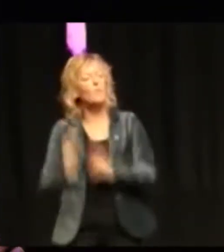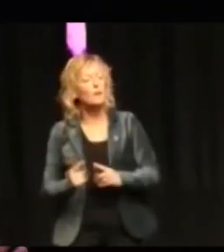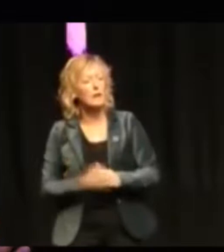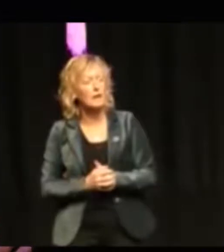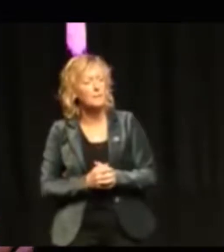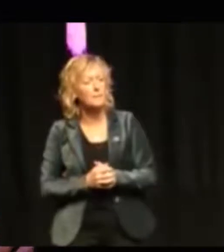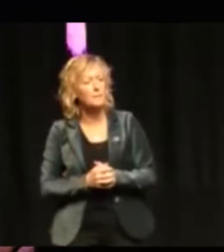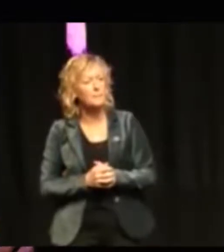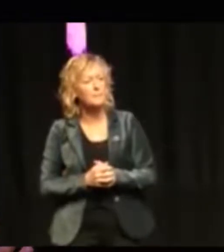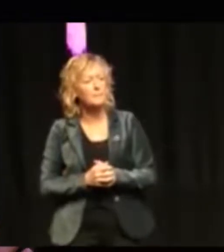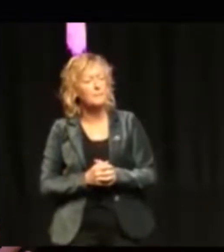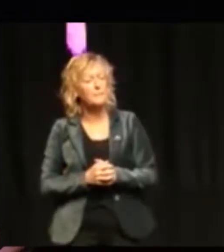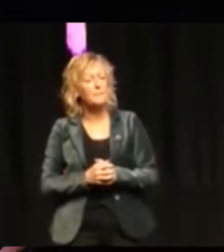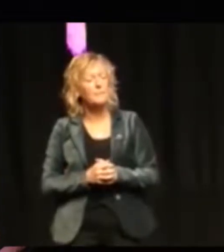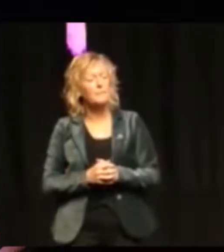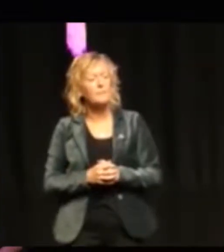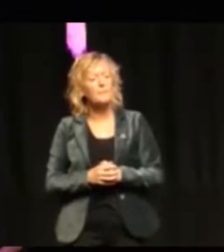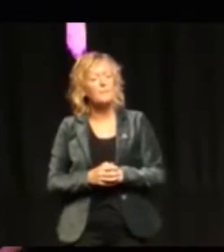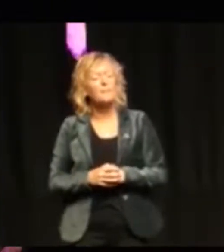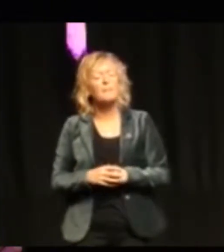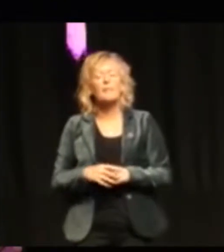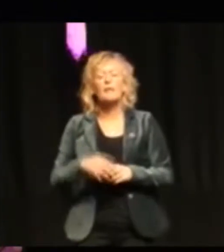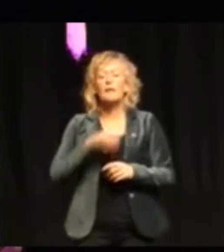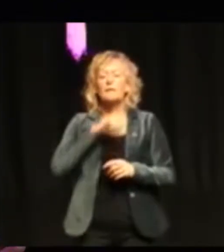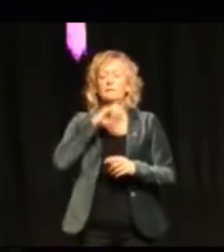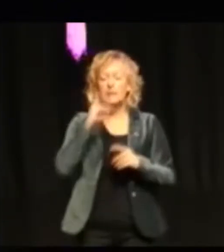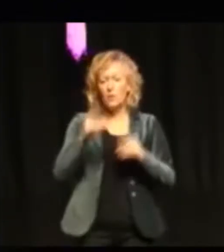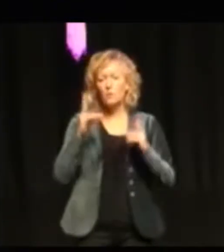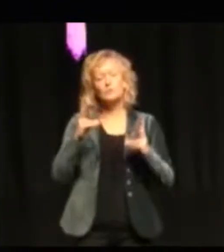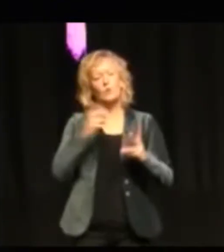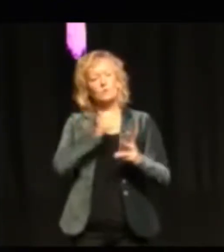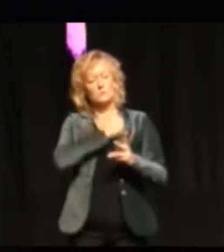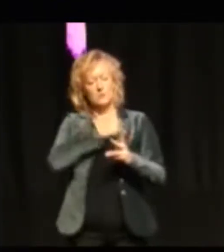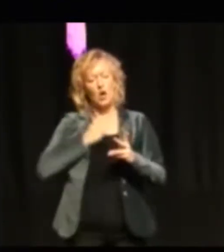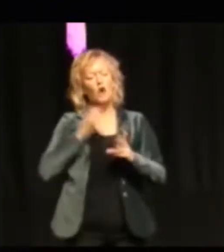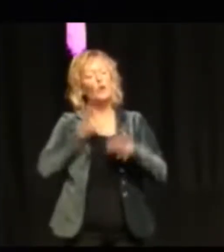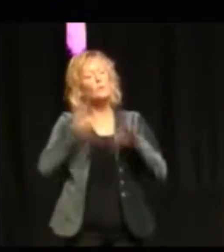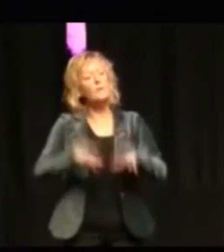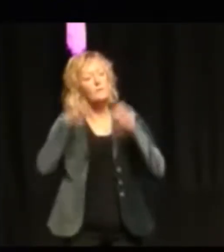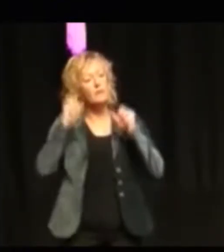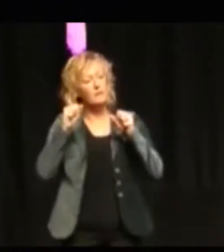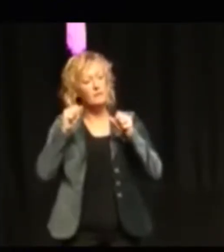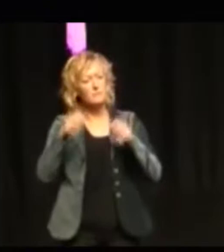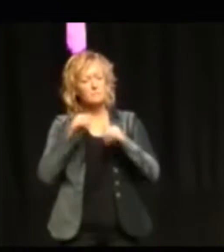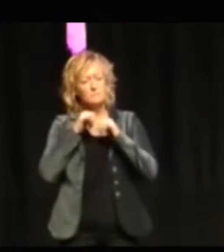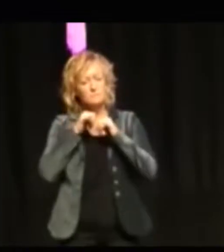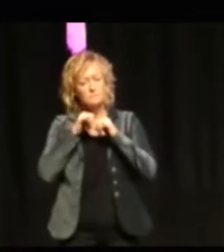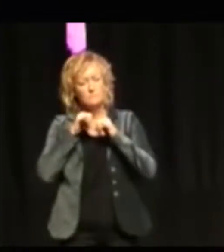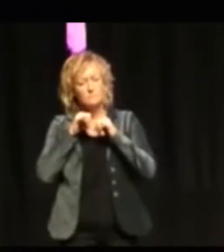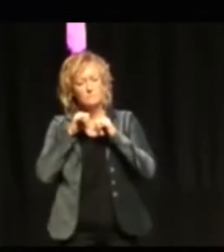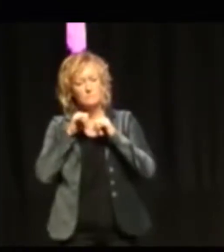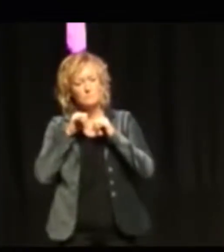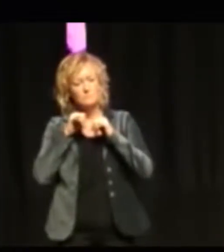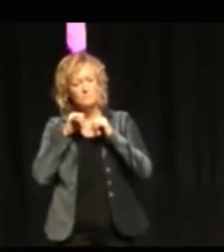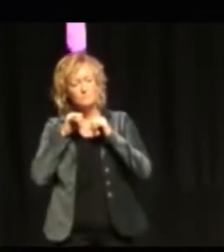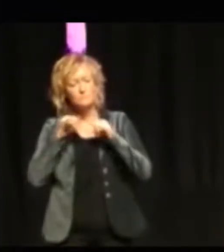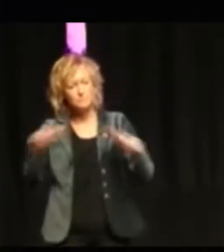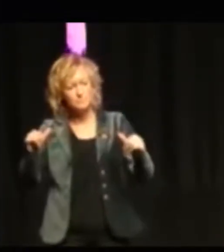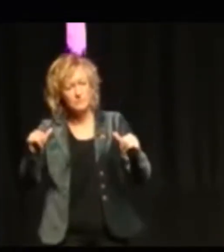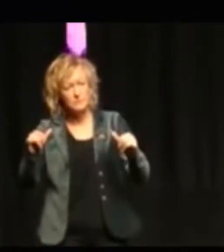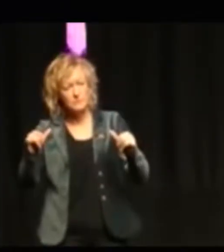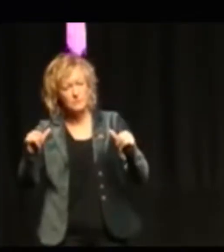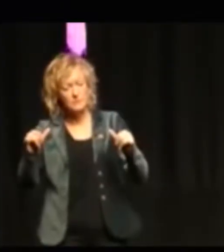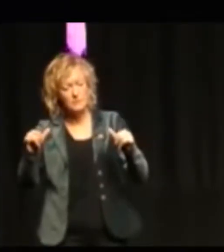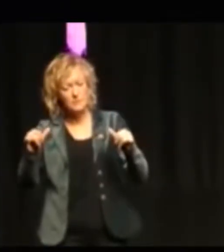duty, which is the next one, is a way of saying that governments also have a duty to prevent a third party, someone who's neither the